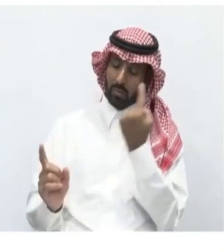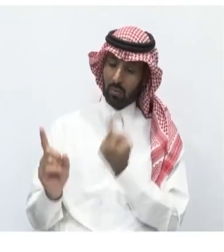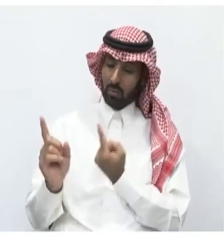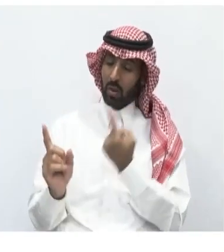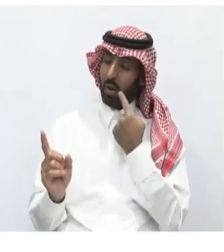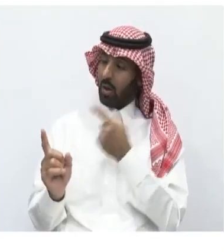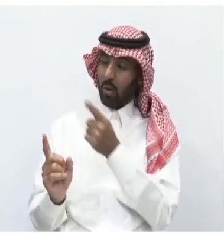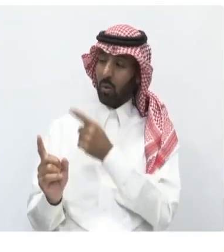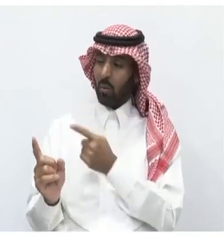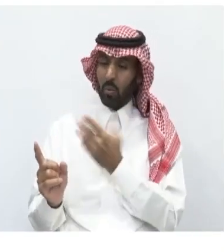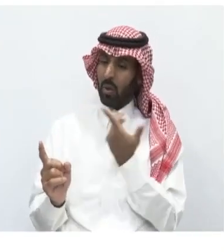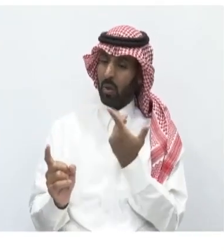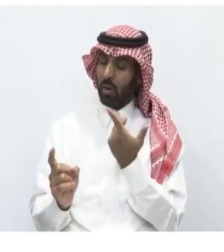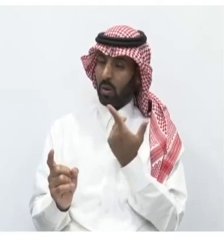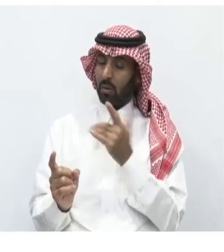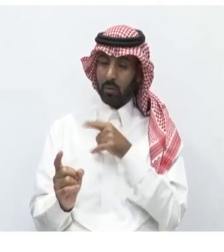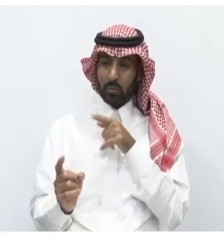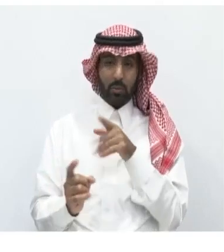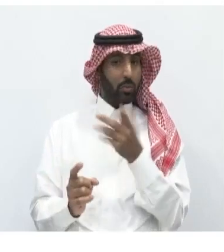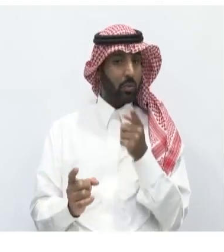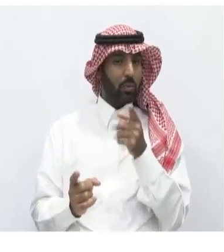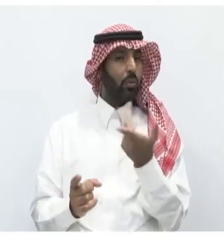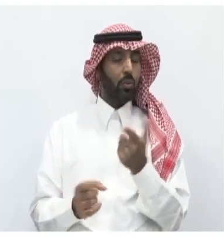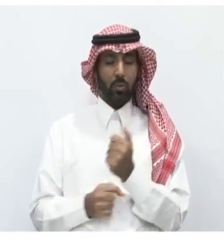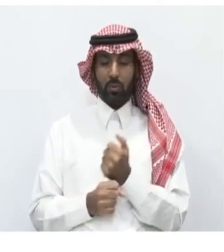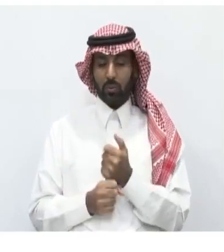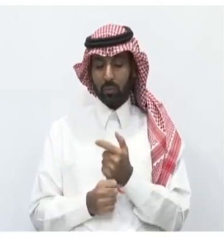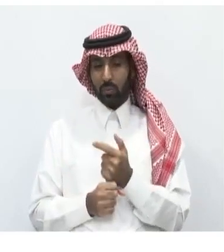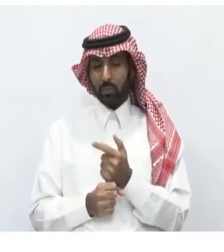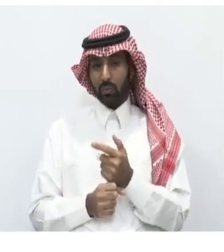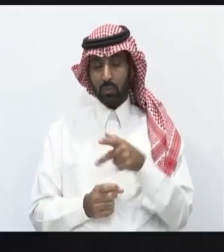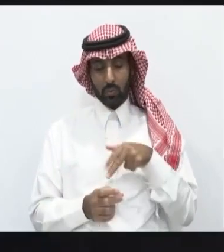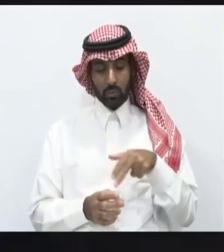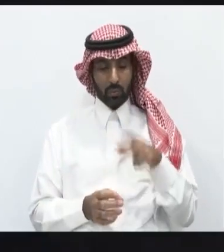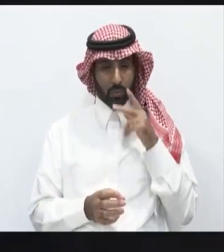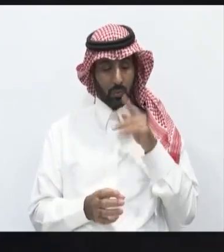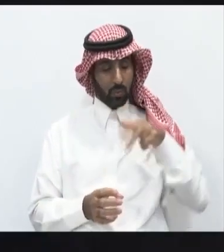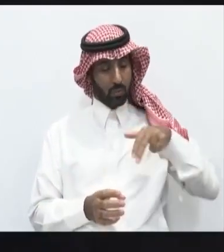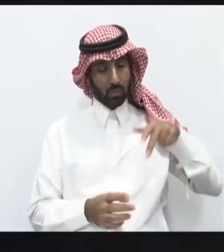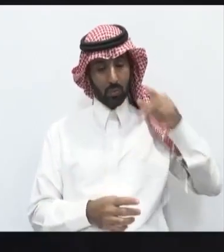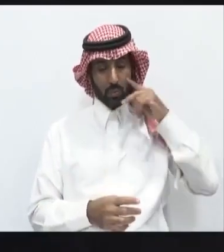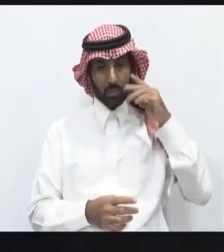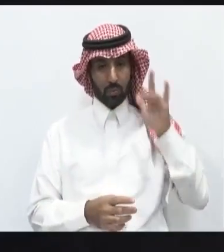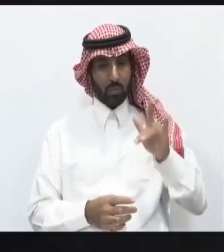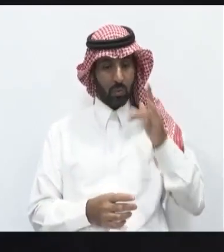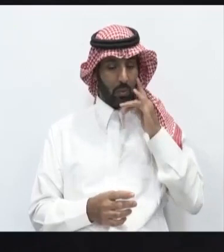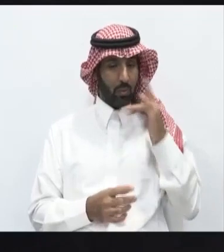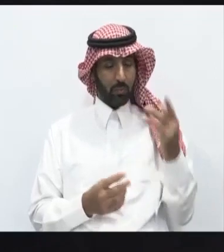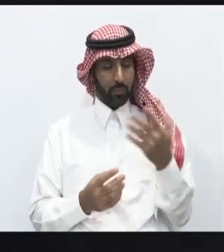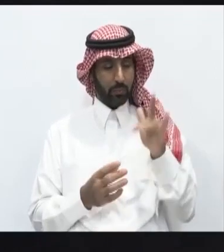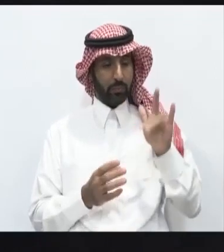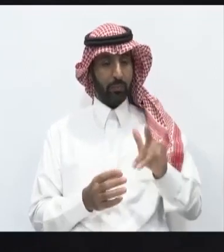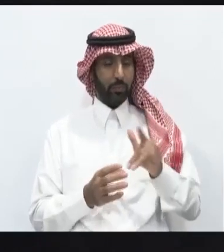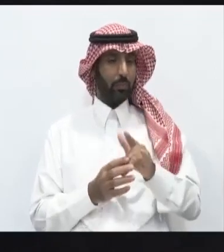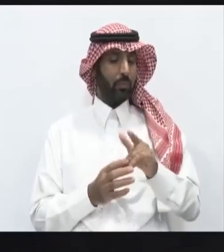I asked you, what do you do when you board a plane? And we said that we check for our seat. Then we go to put